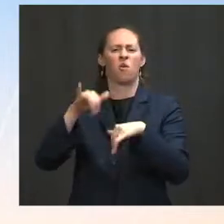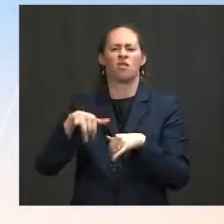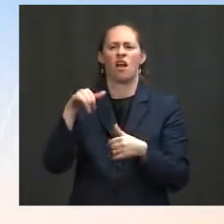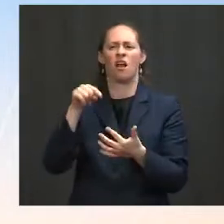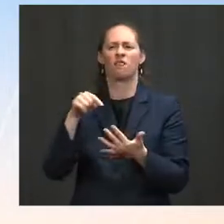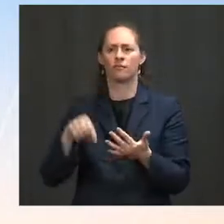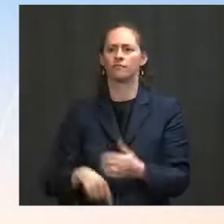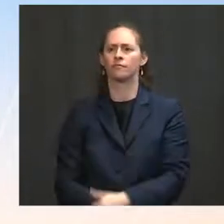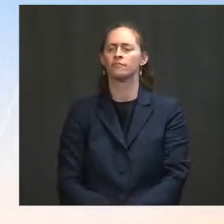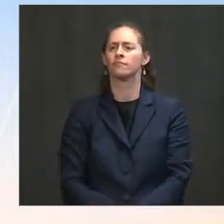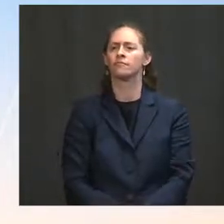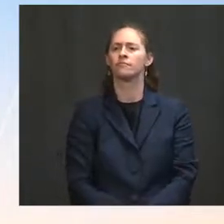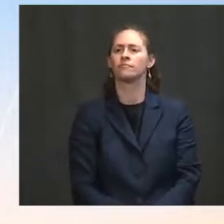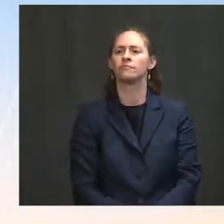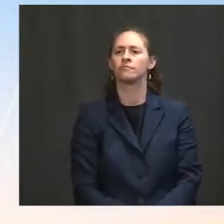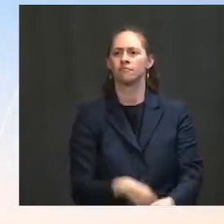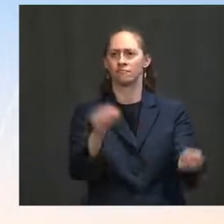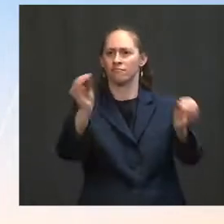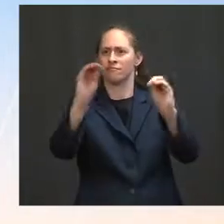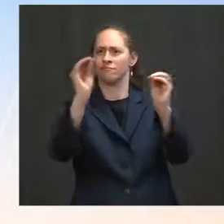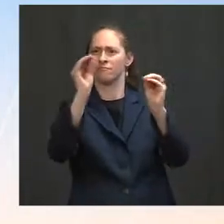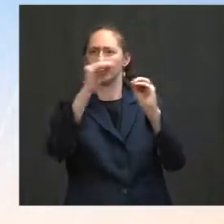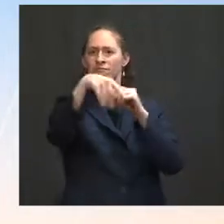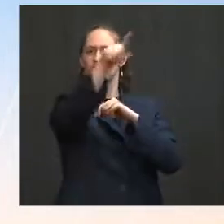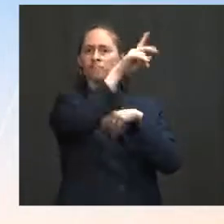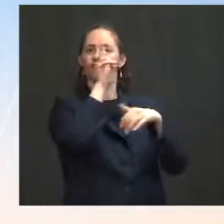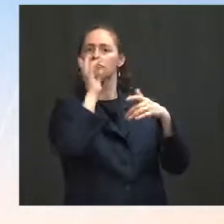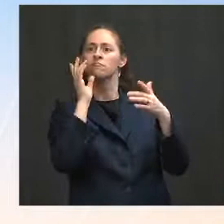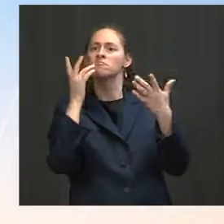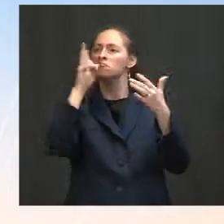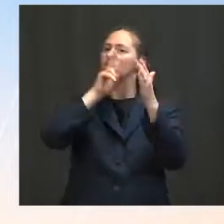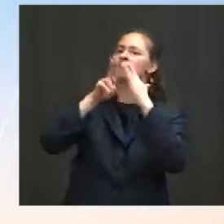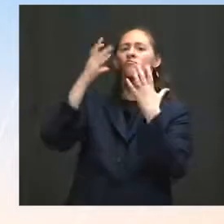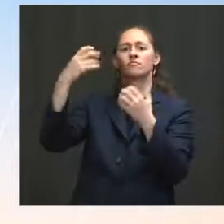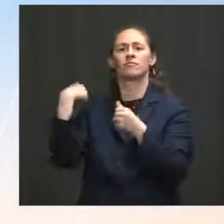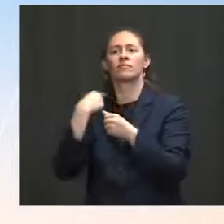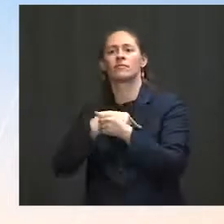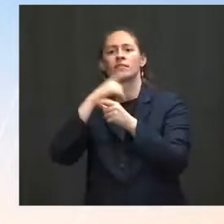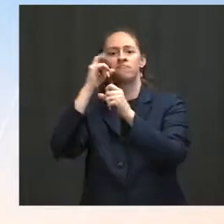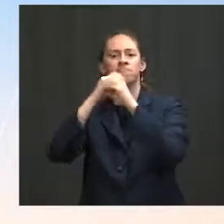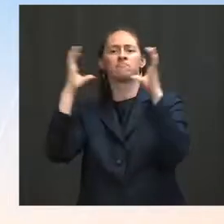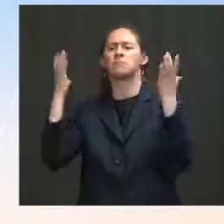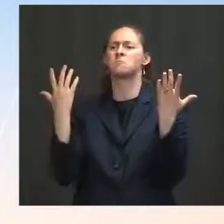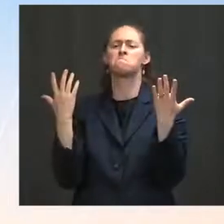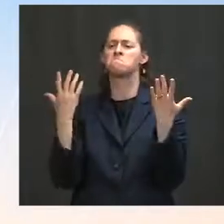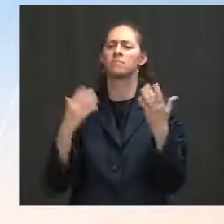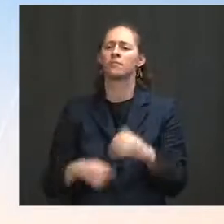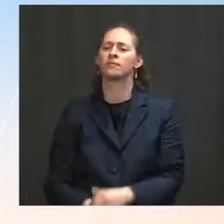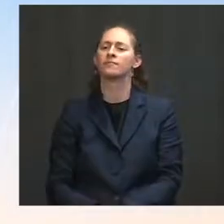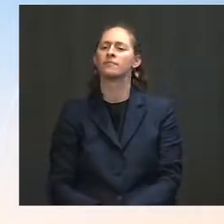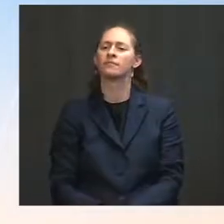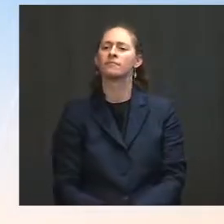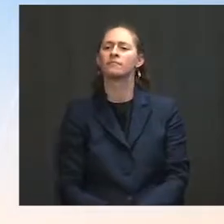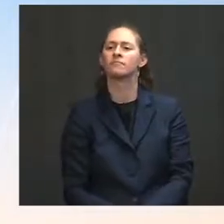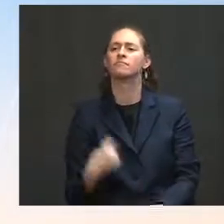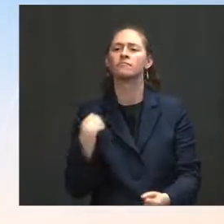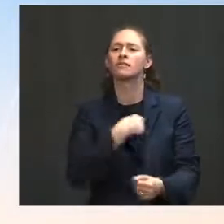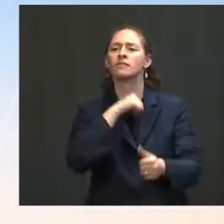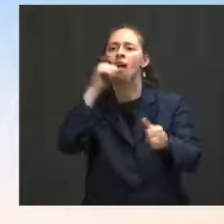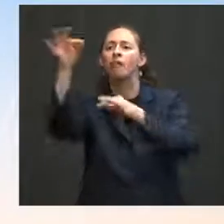preview our punches. He reserves that option, has been clear about that, and we're probably not going to preview that in advance. Go ahead,